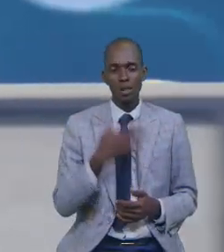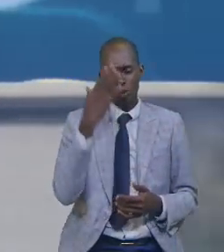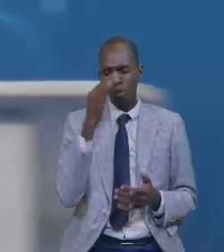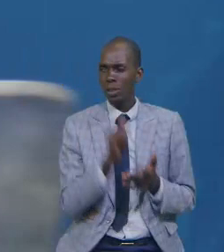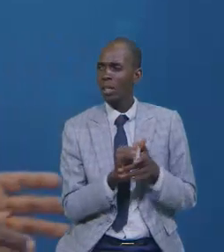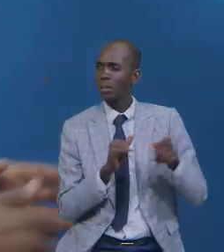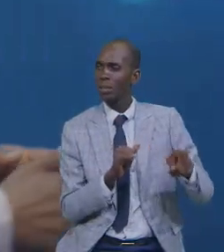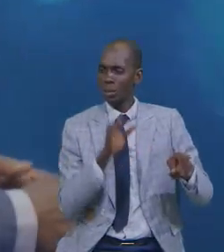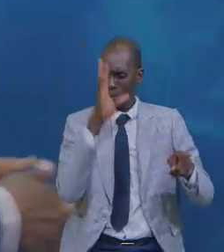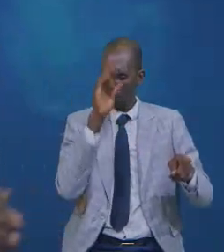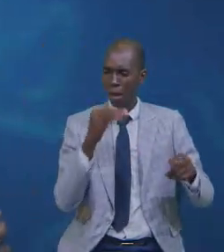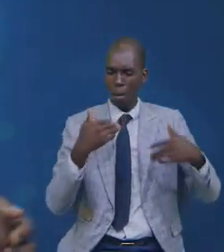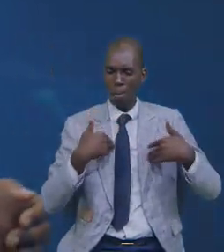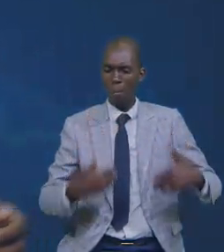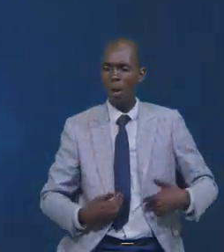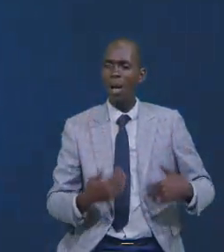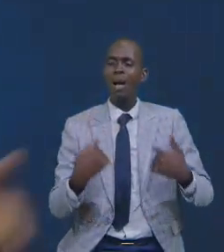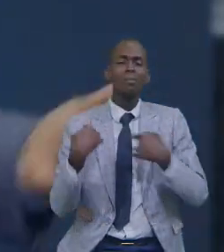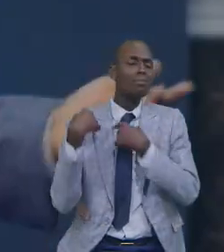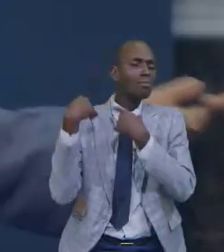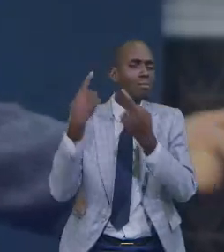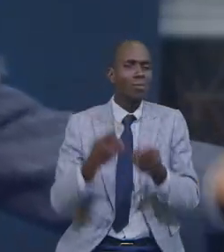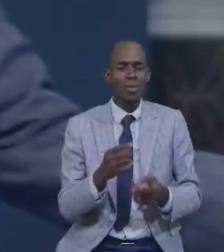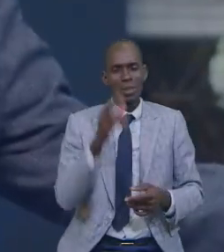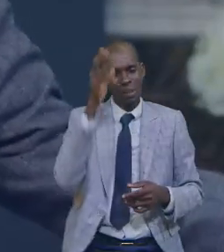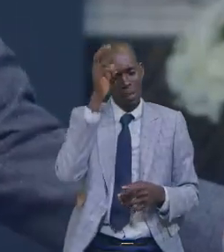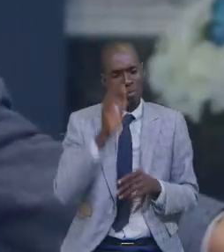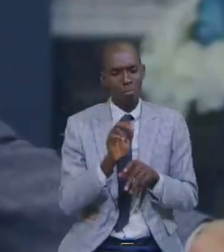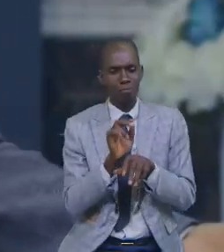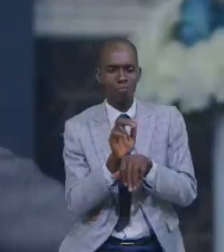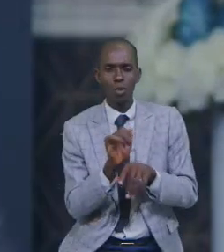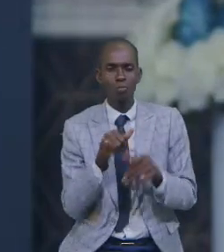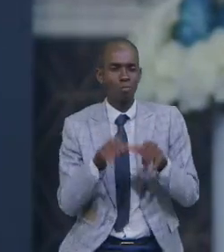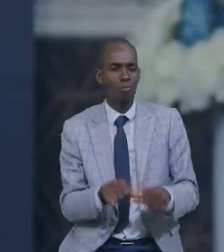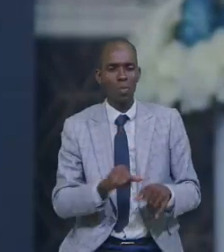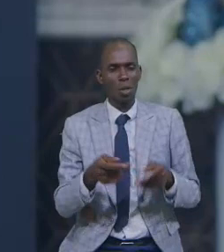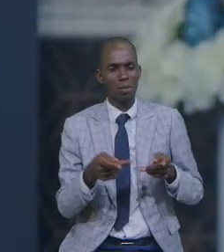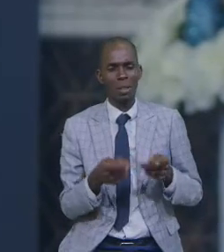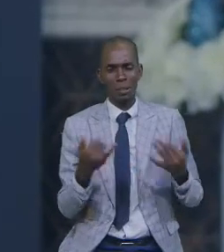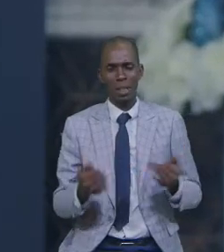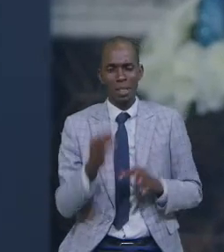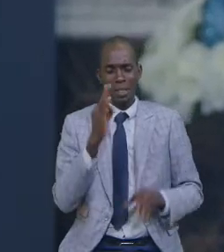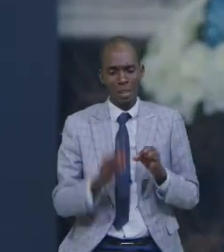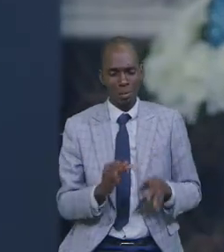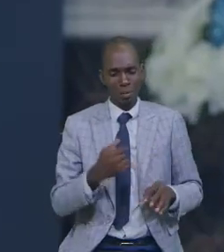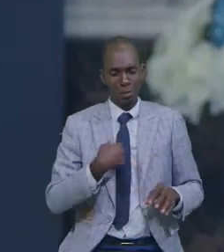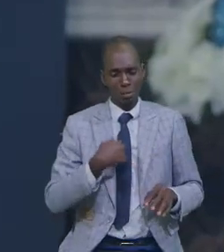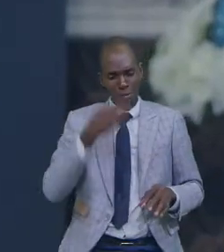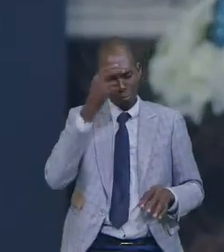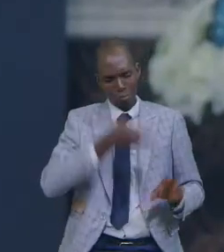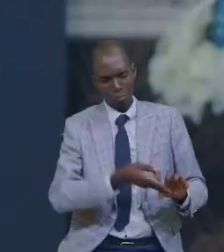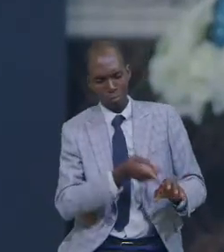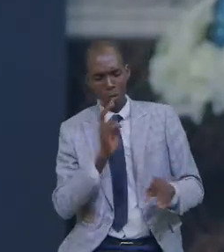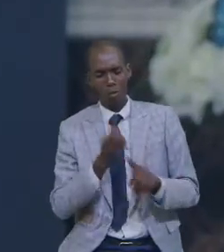had been my habitation. And now where am I going to get another accommodation? The